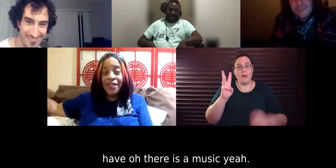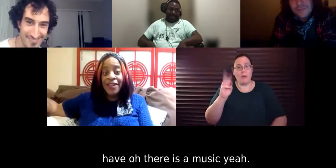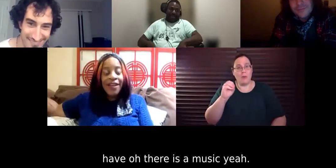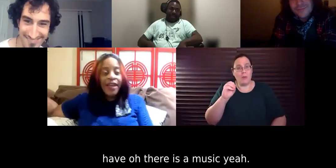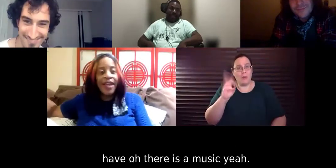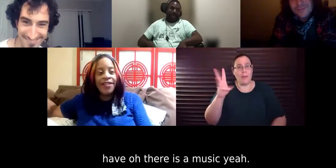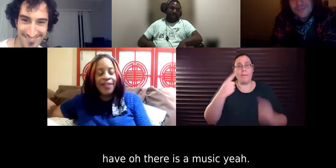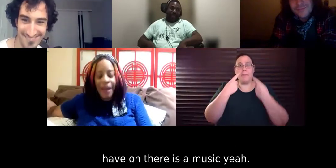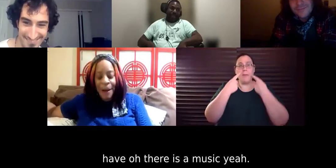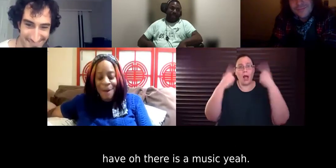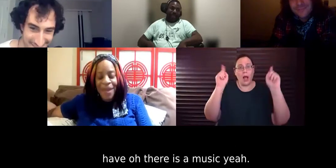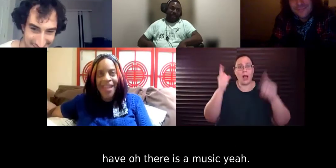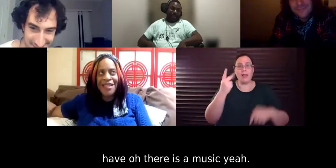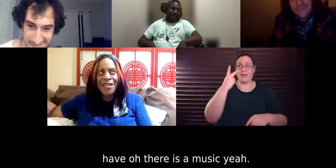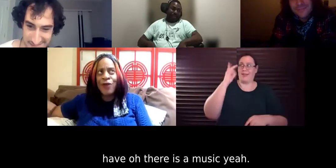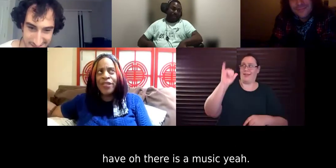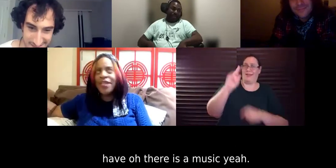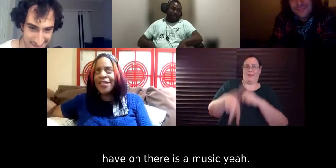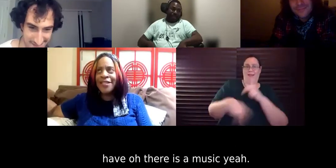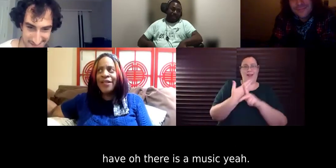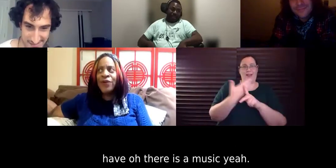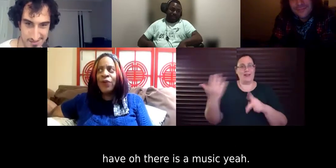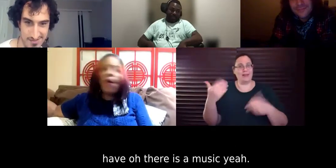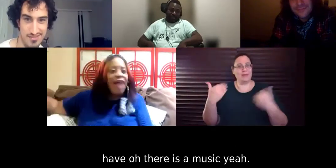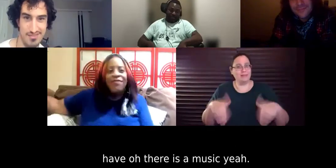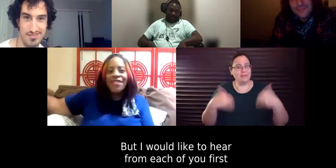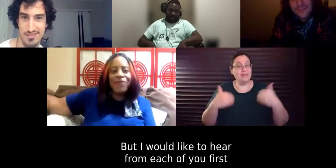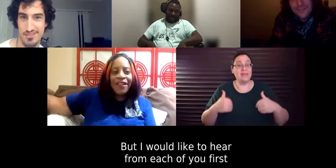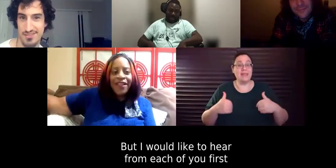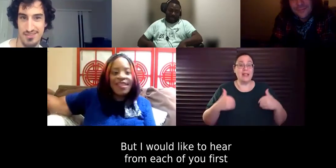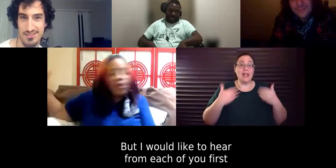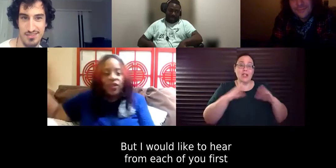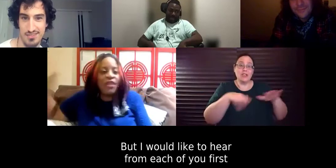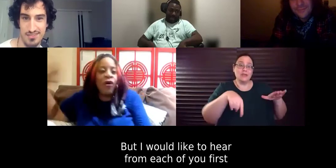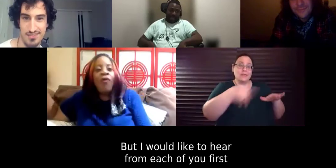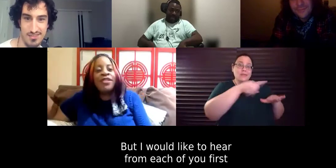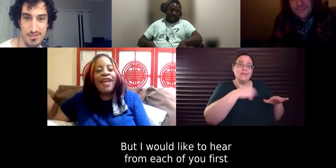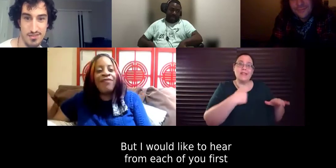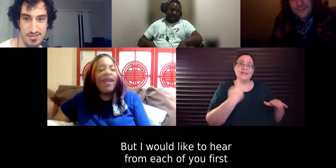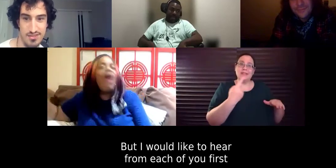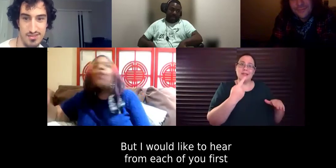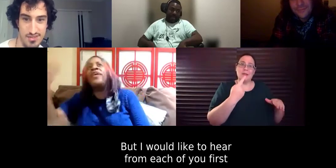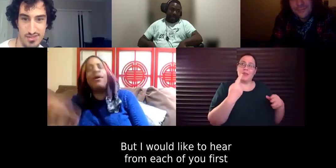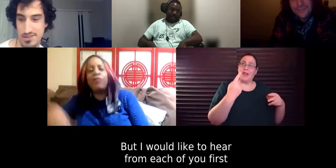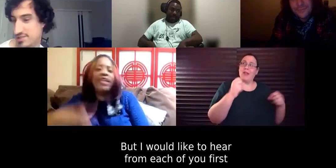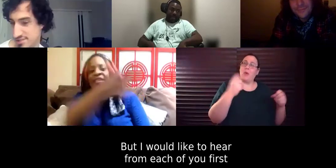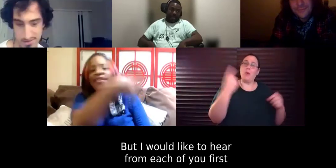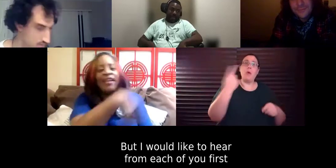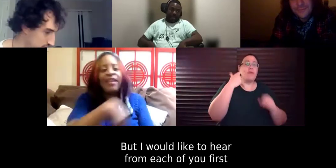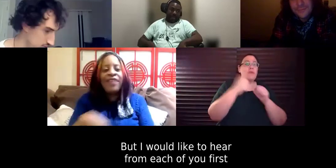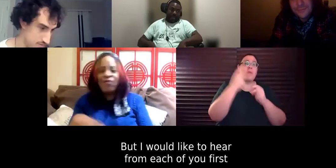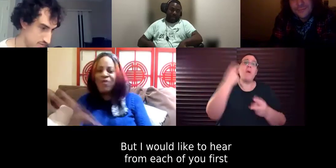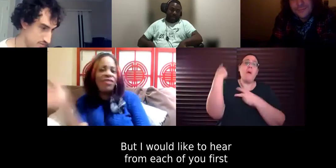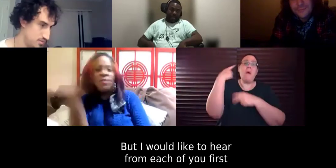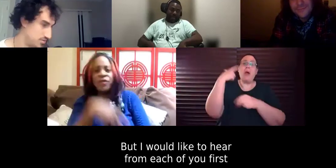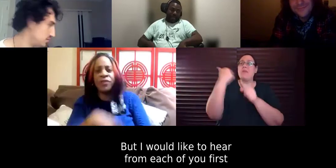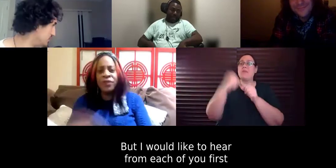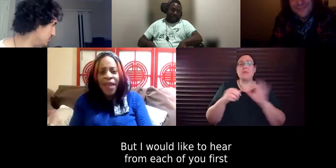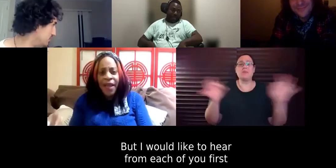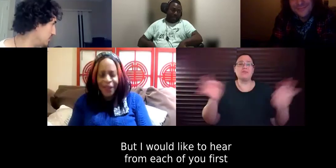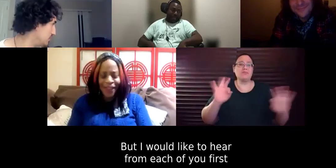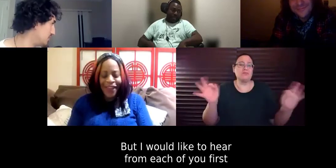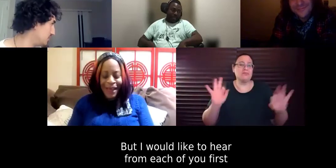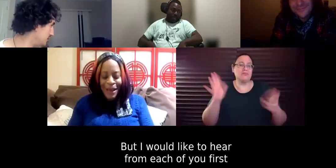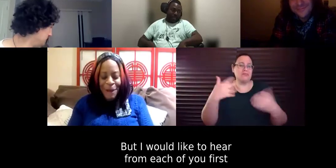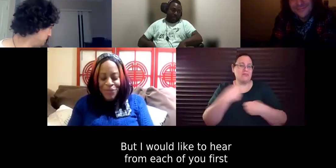this. And kids will have something like this. They'll always have like, oh yeah, well, there's a musical,